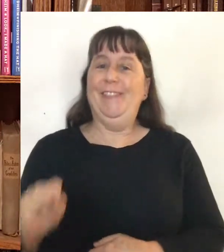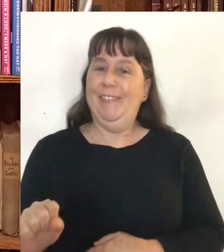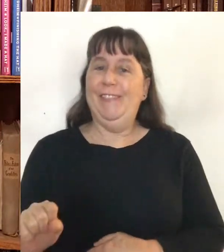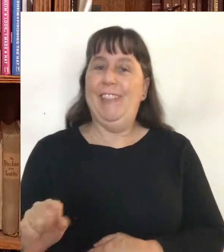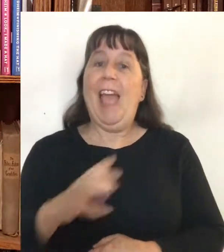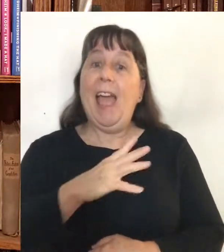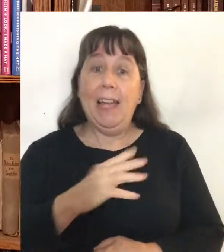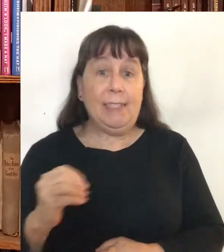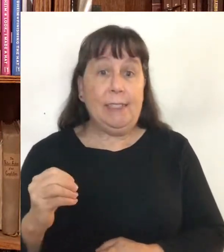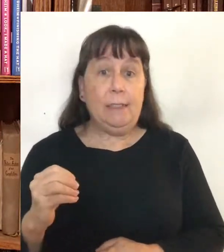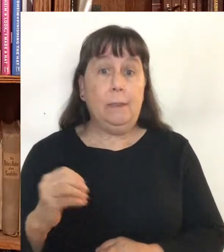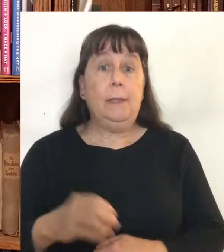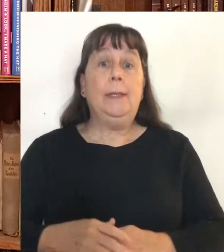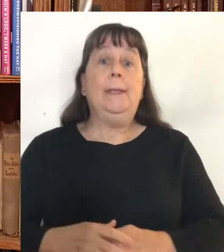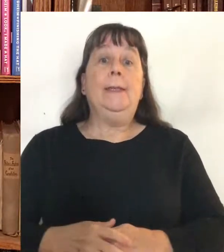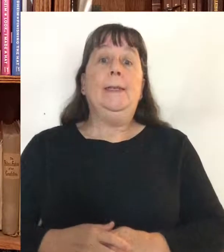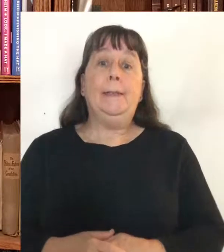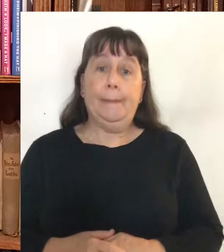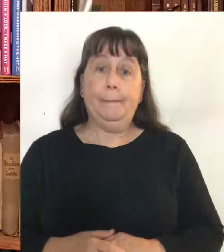And